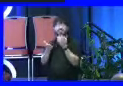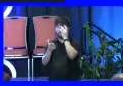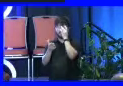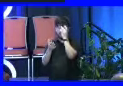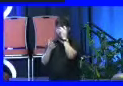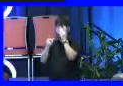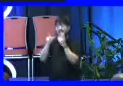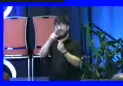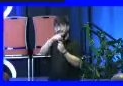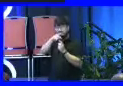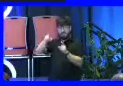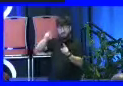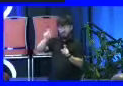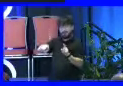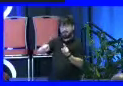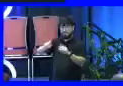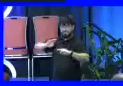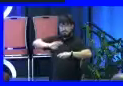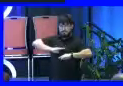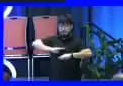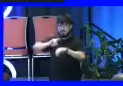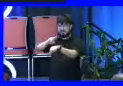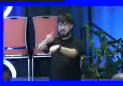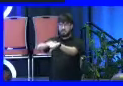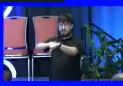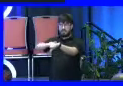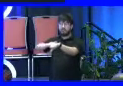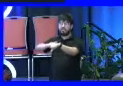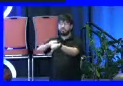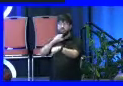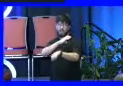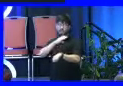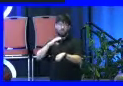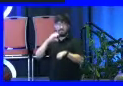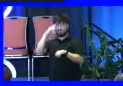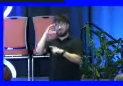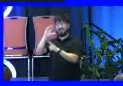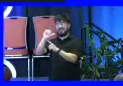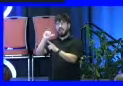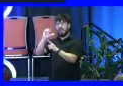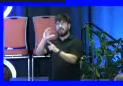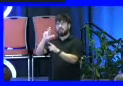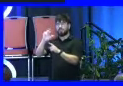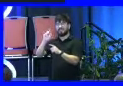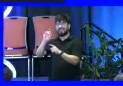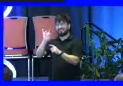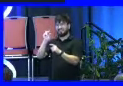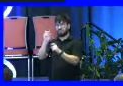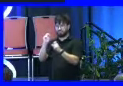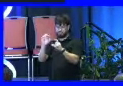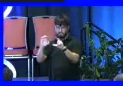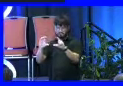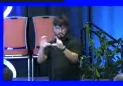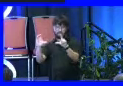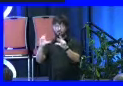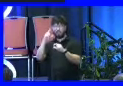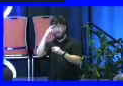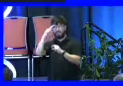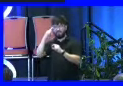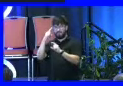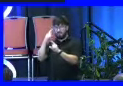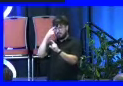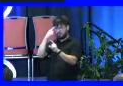and they do have to meet National Commission for Quality Assurance accreditation, all by I think